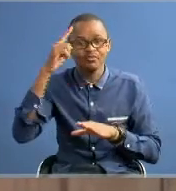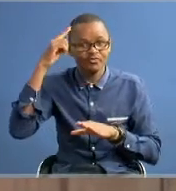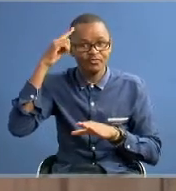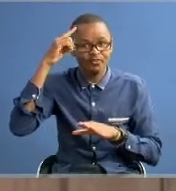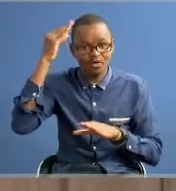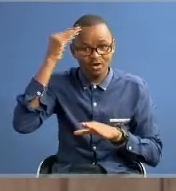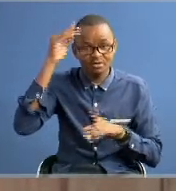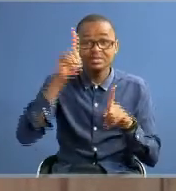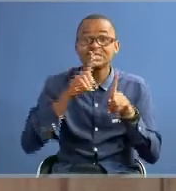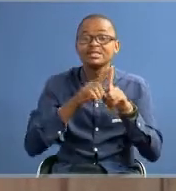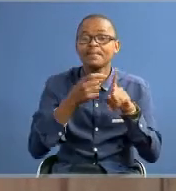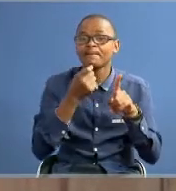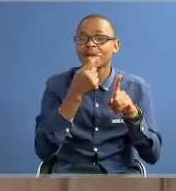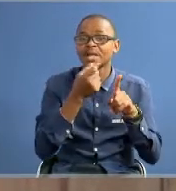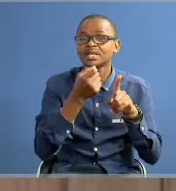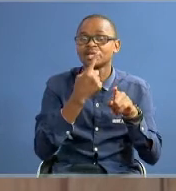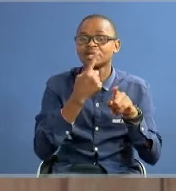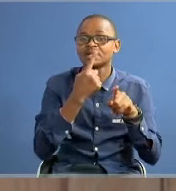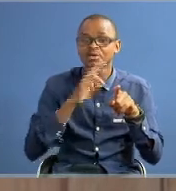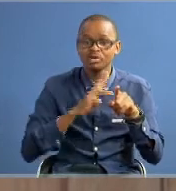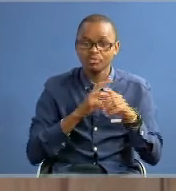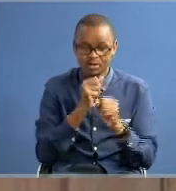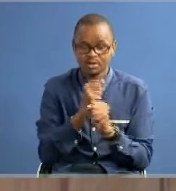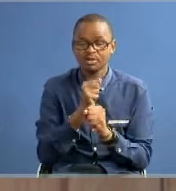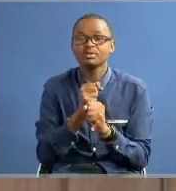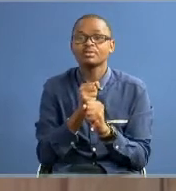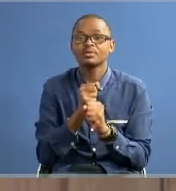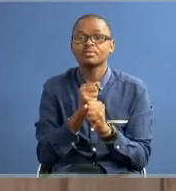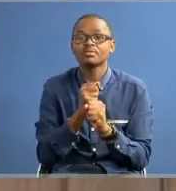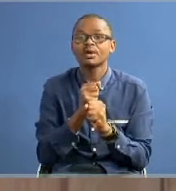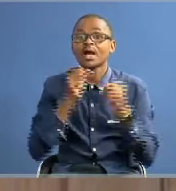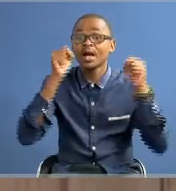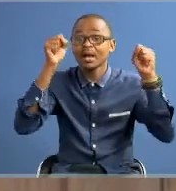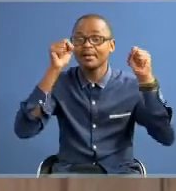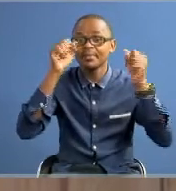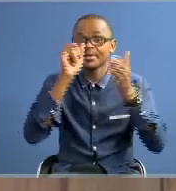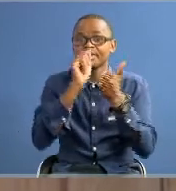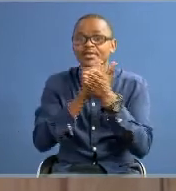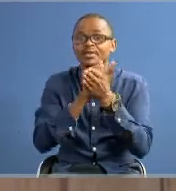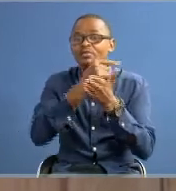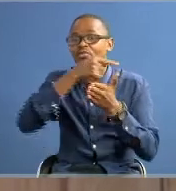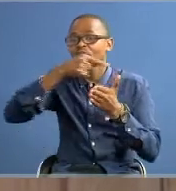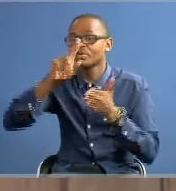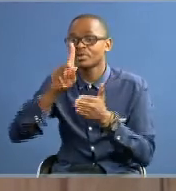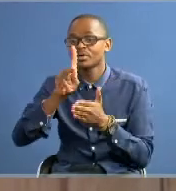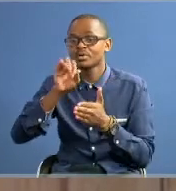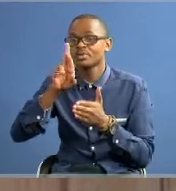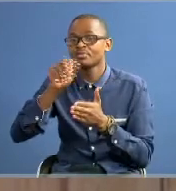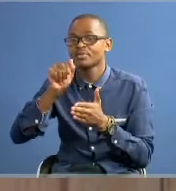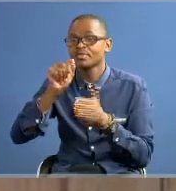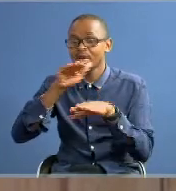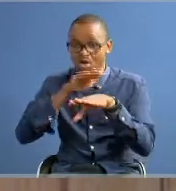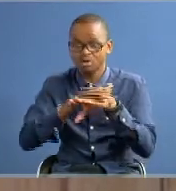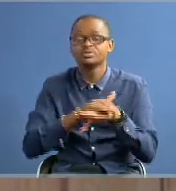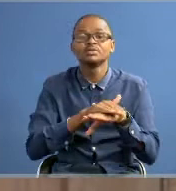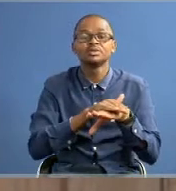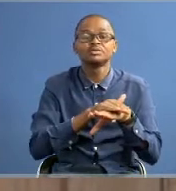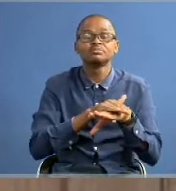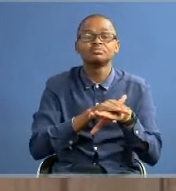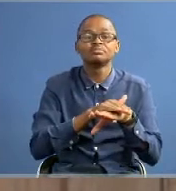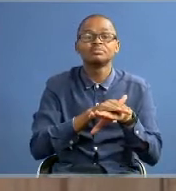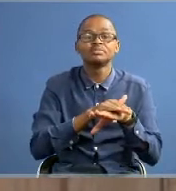education and medicine. We carried out a campaign whereby we went to Kibera and put on headsets on